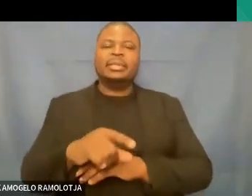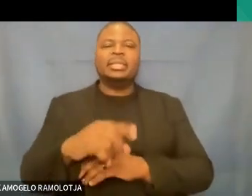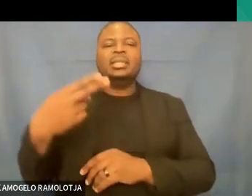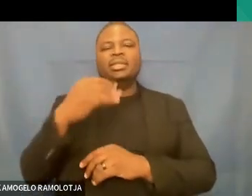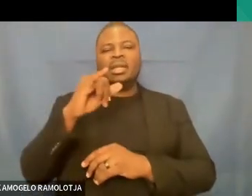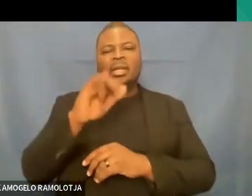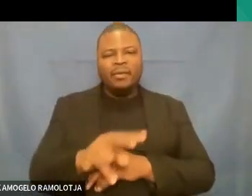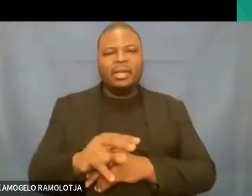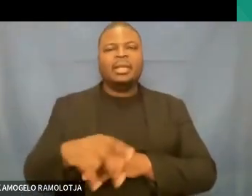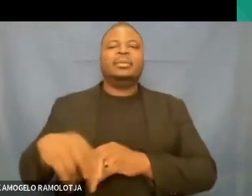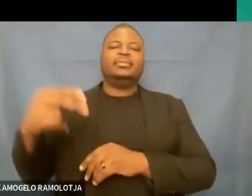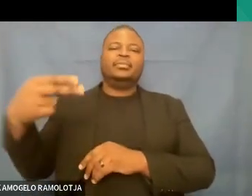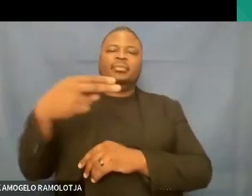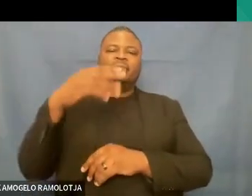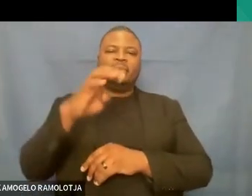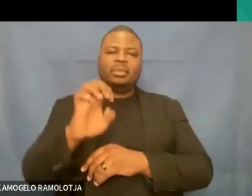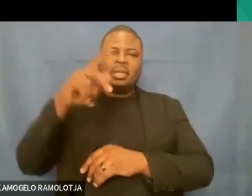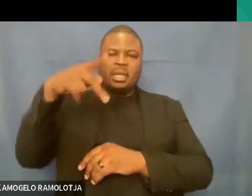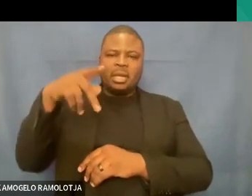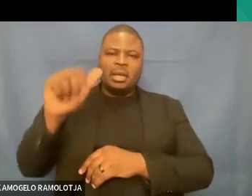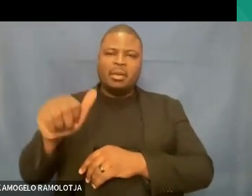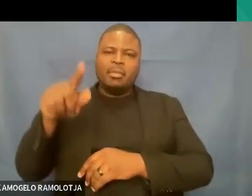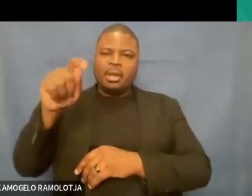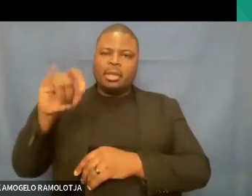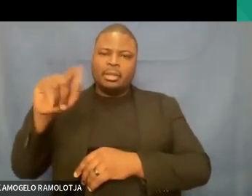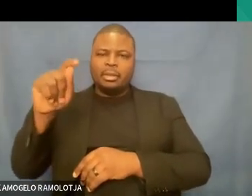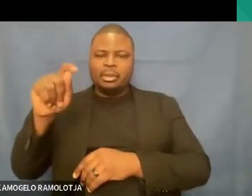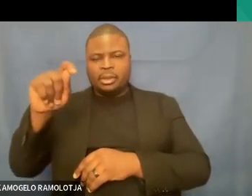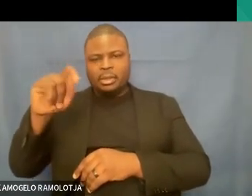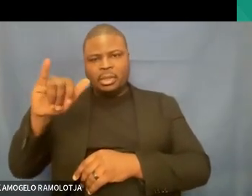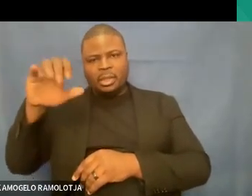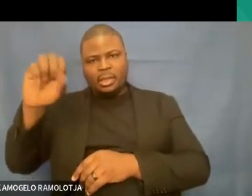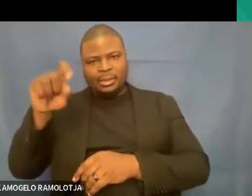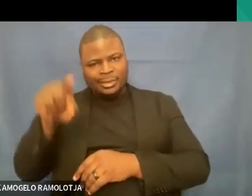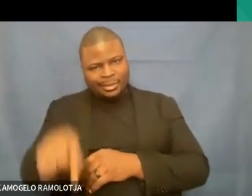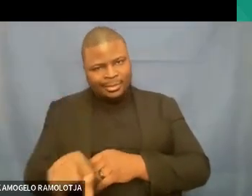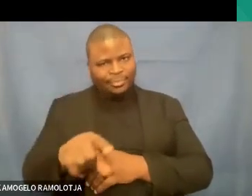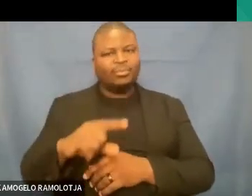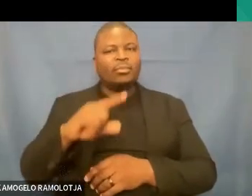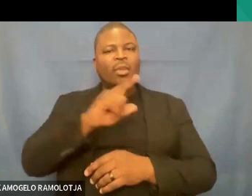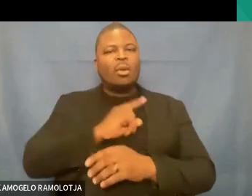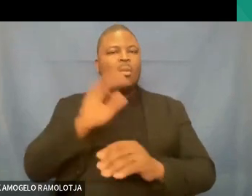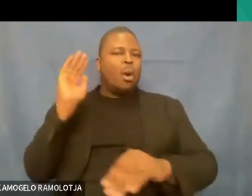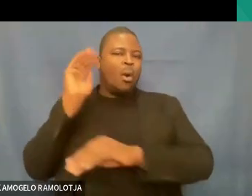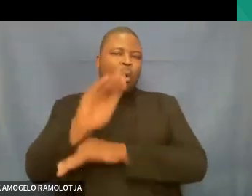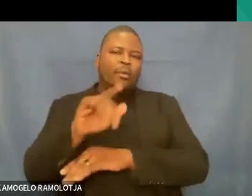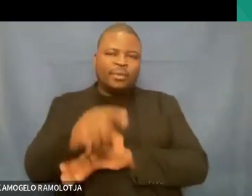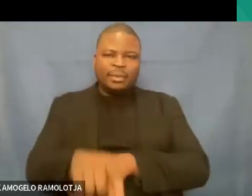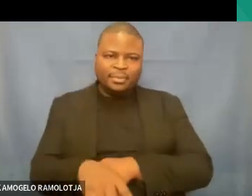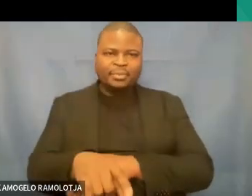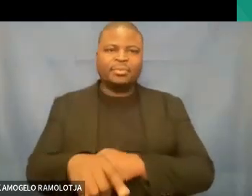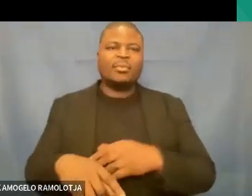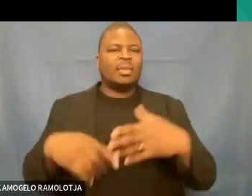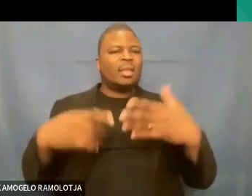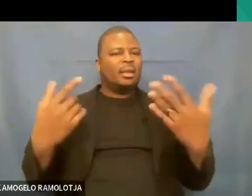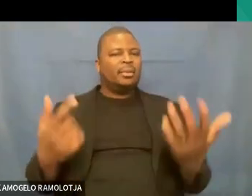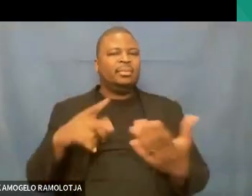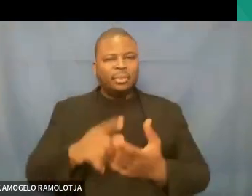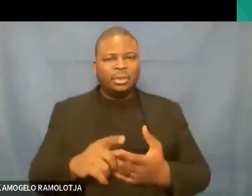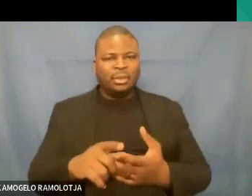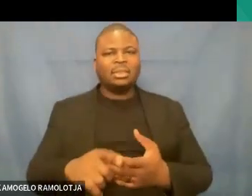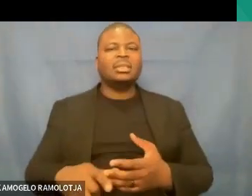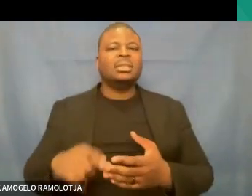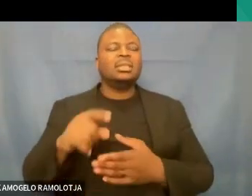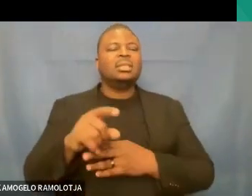overdose. It ensures that their rights to health, dignity, and life are respected. It is